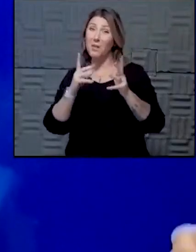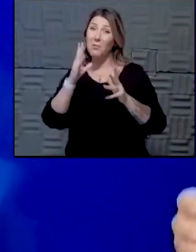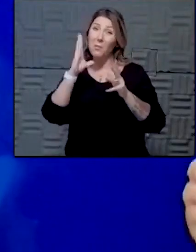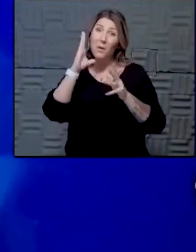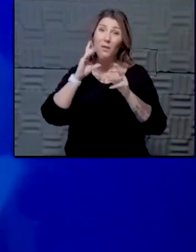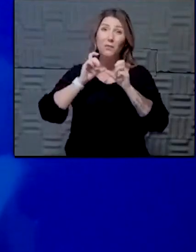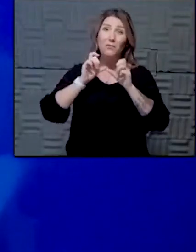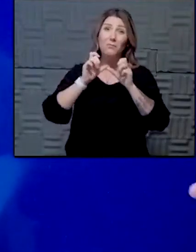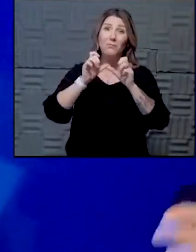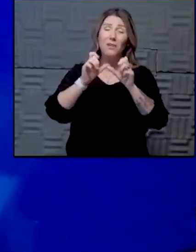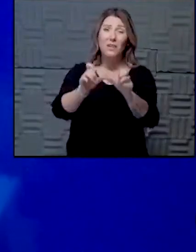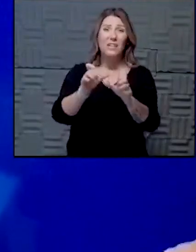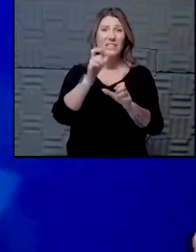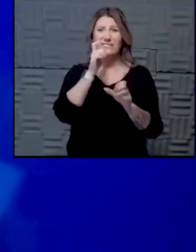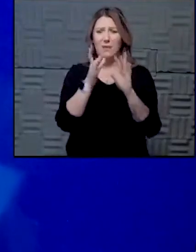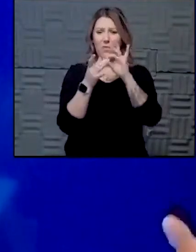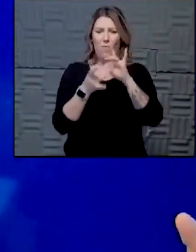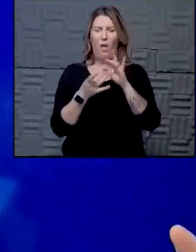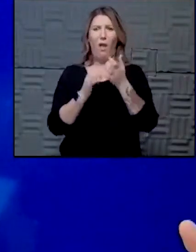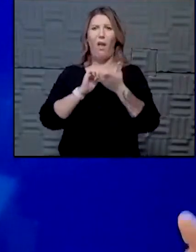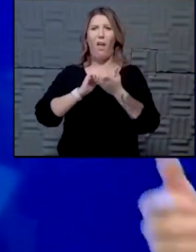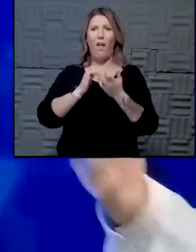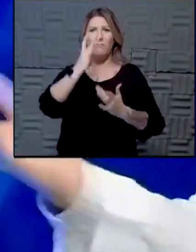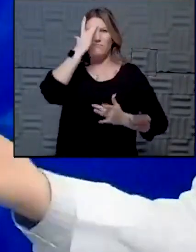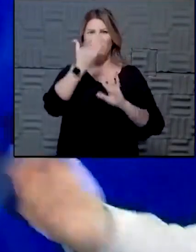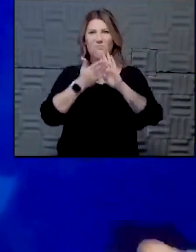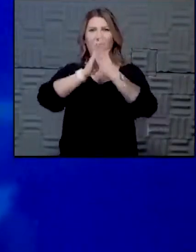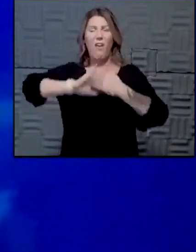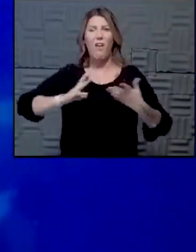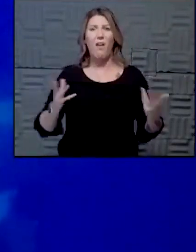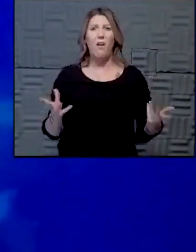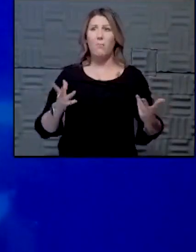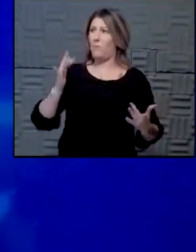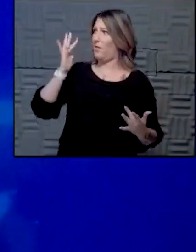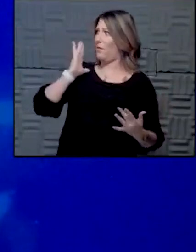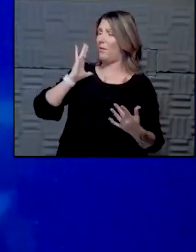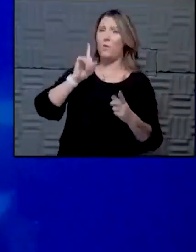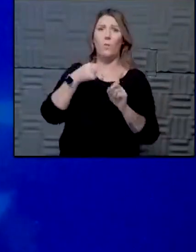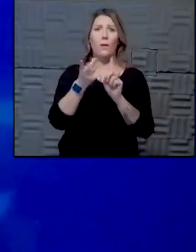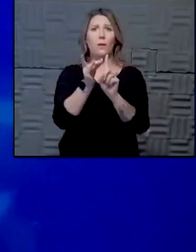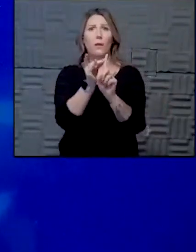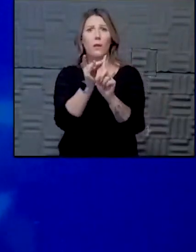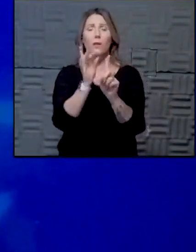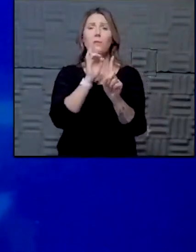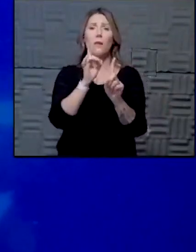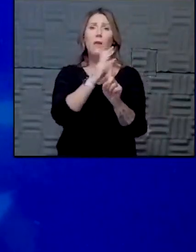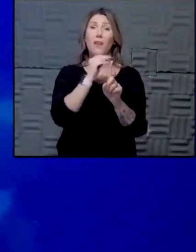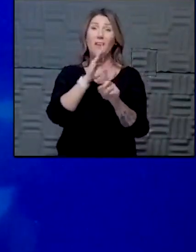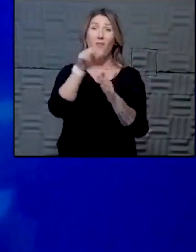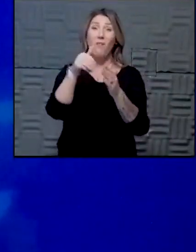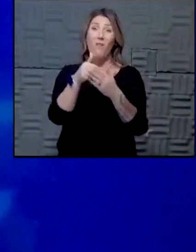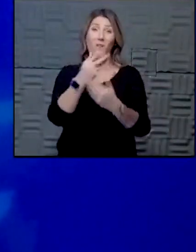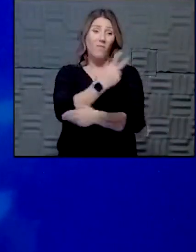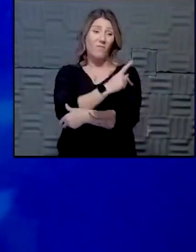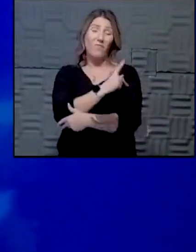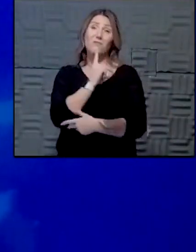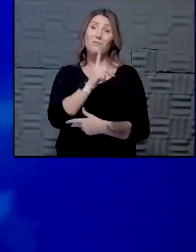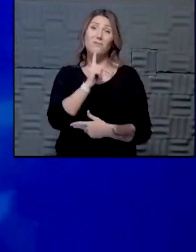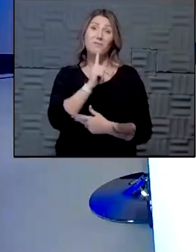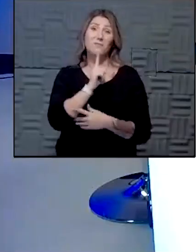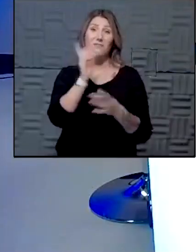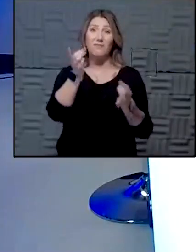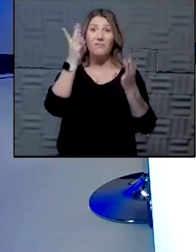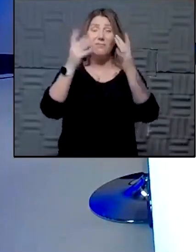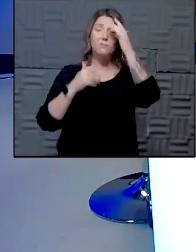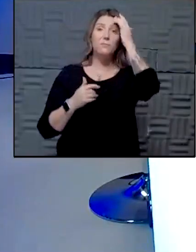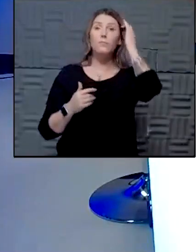and it's not related to how sick you were. So that's a concern. And the long haul patients we've talked to, it's been pretty brutal. Yeah, no,